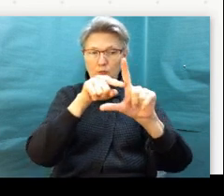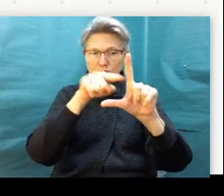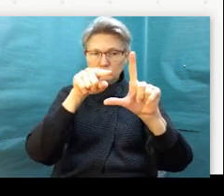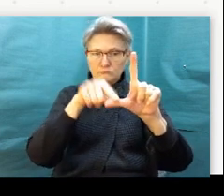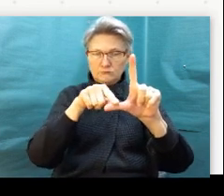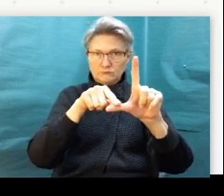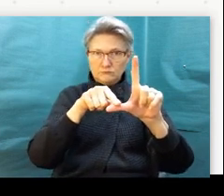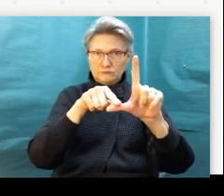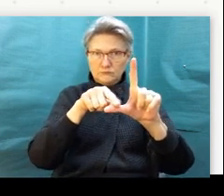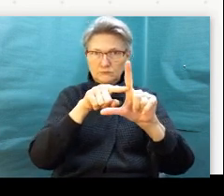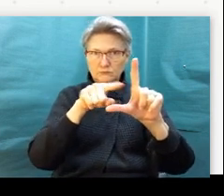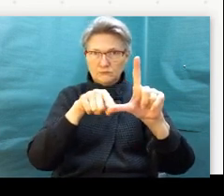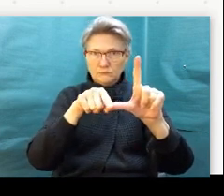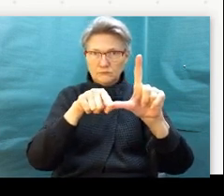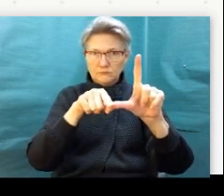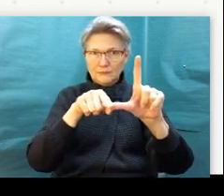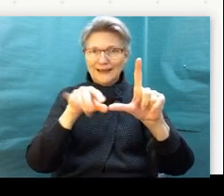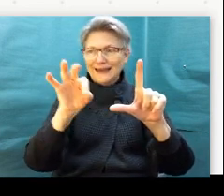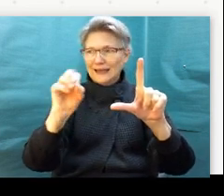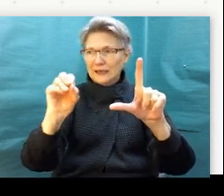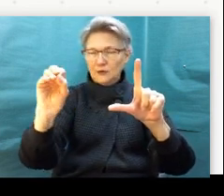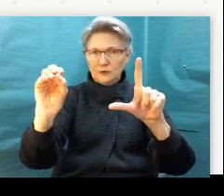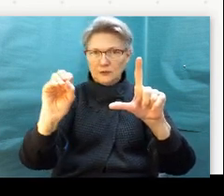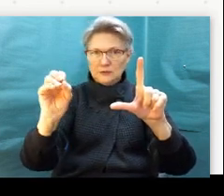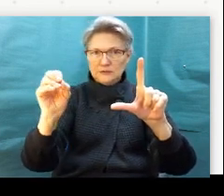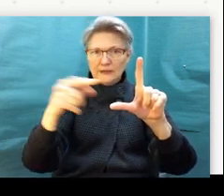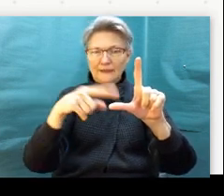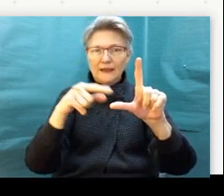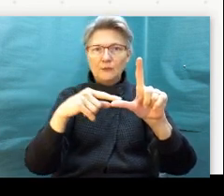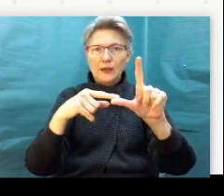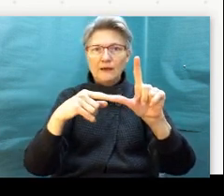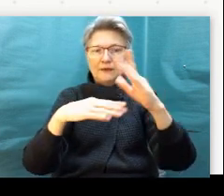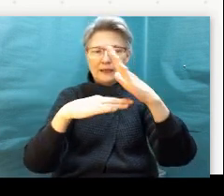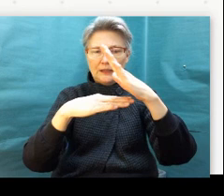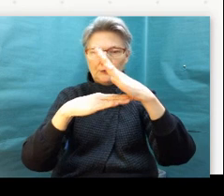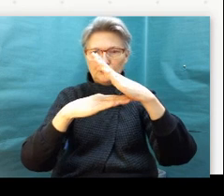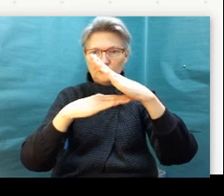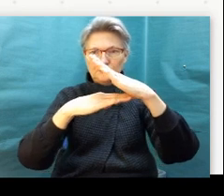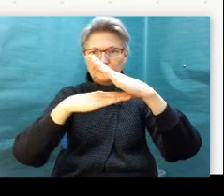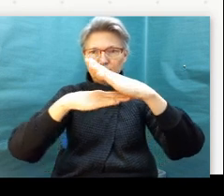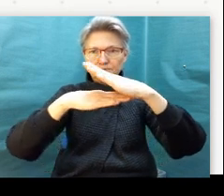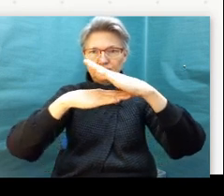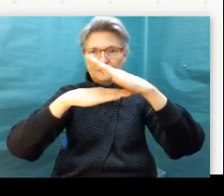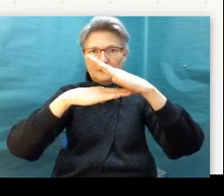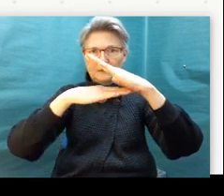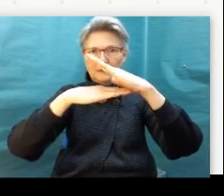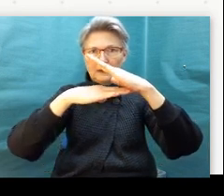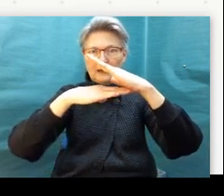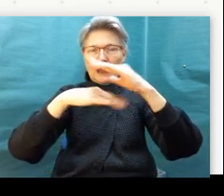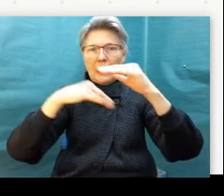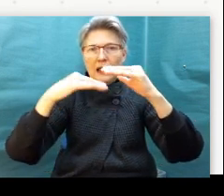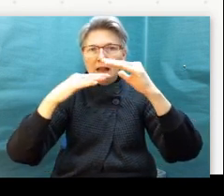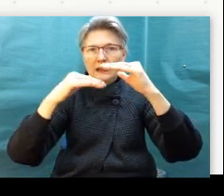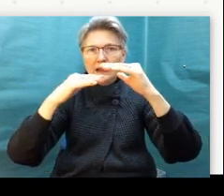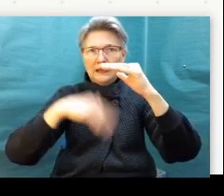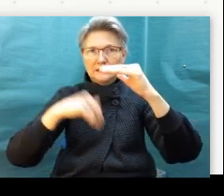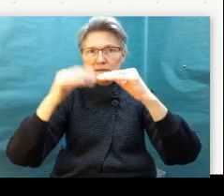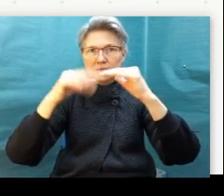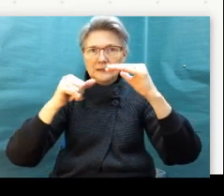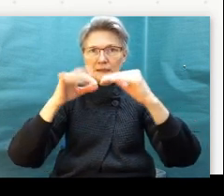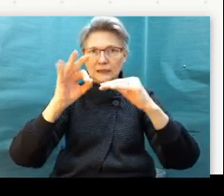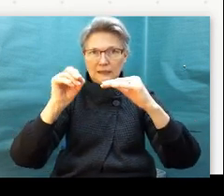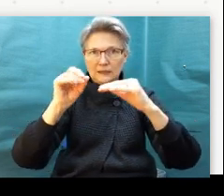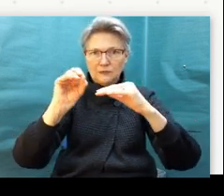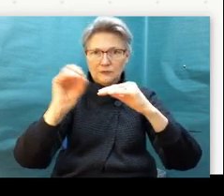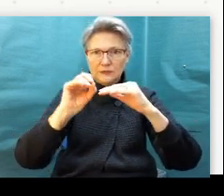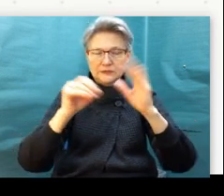90-degree angle, right? It looks kind of like a corner. And then we have acute angle, which is an angle less than 90 degrees. We